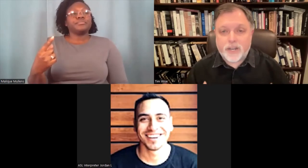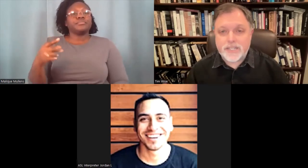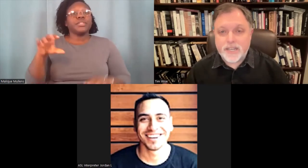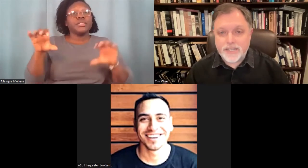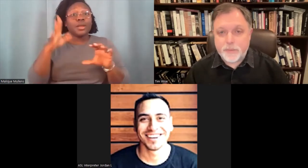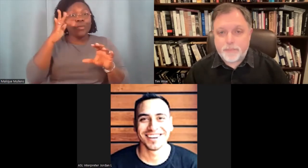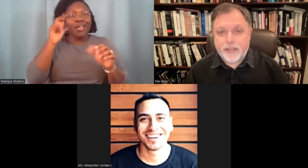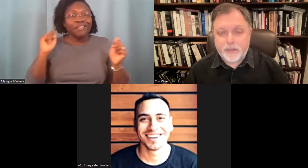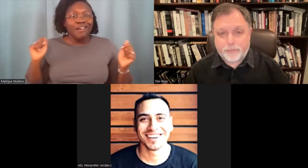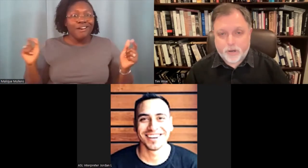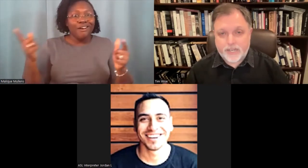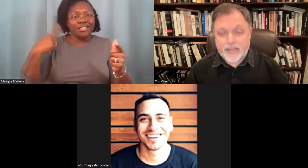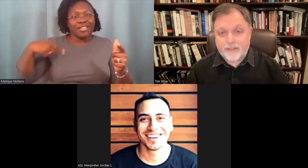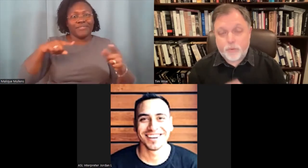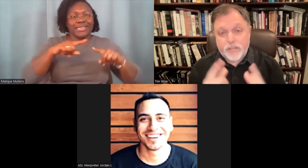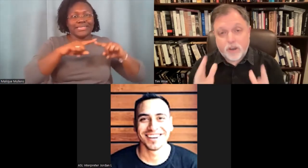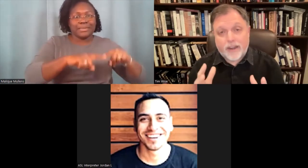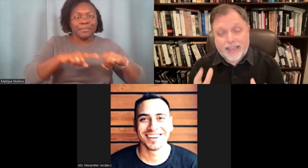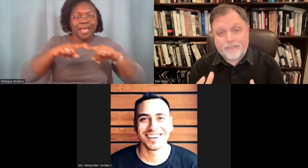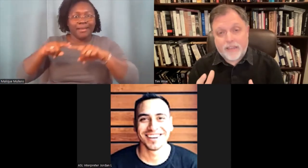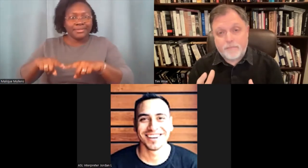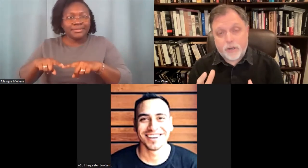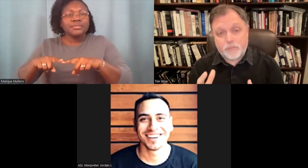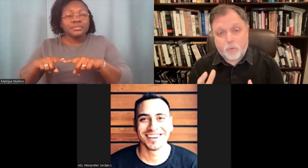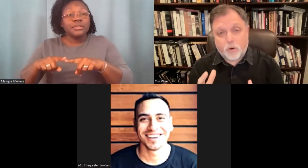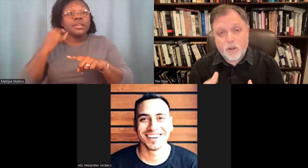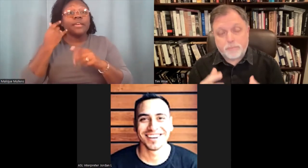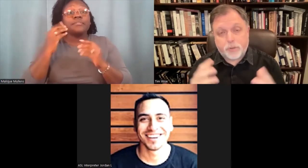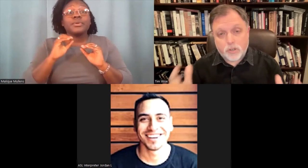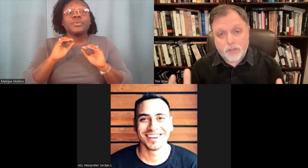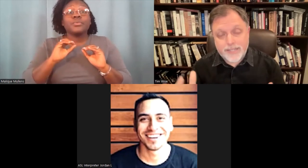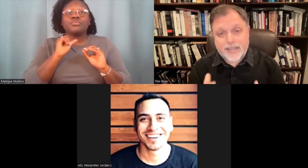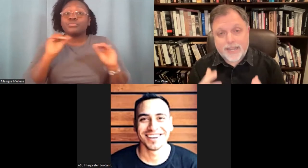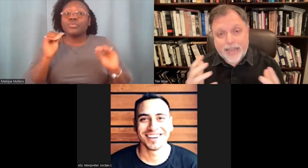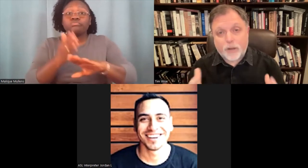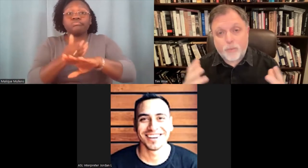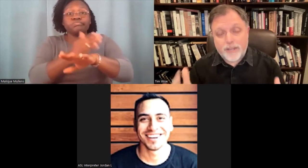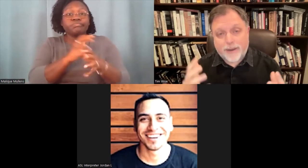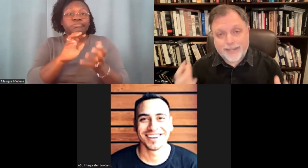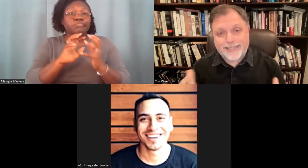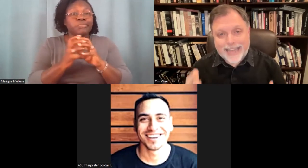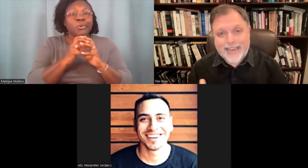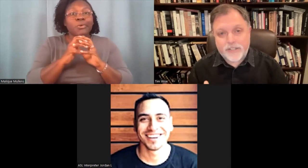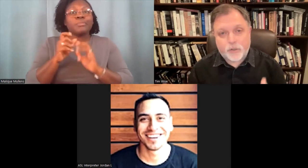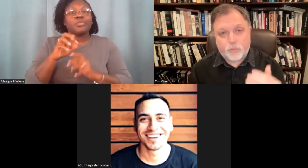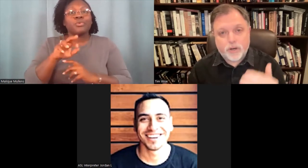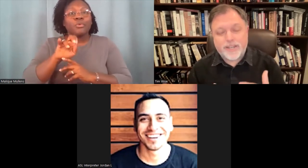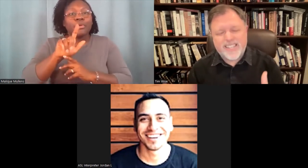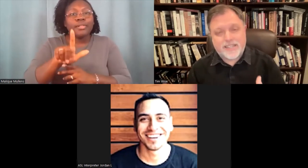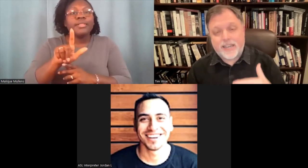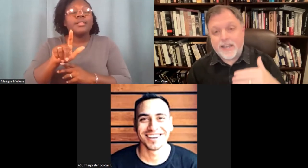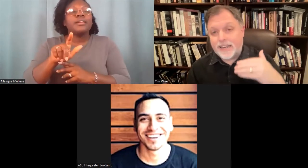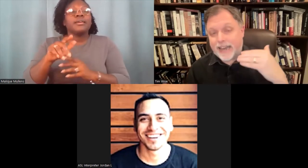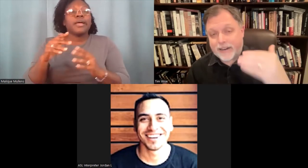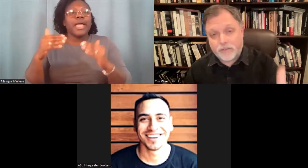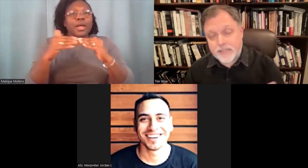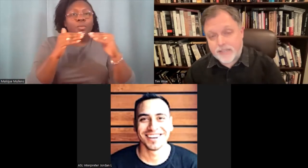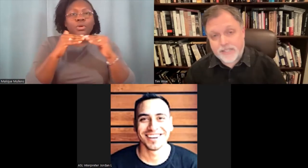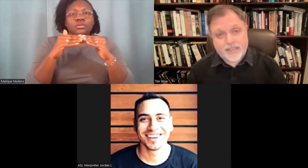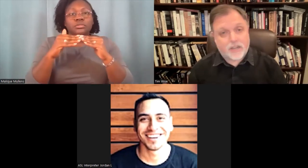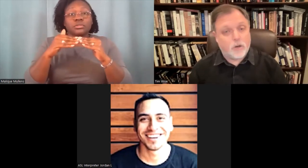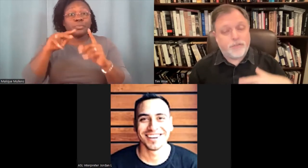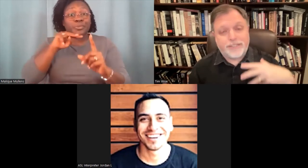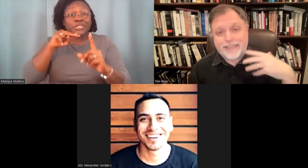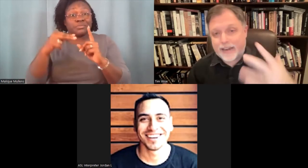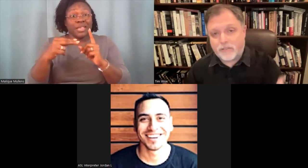of us depend upon it. And if we don't have a much more pluralistic and equity-minded attitude, we're going to see not only